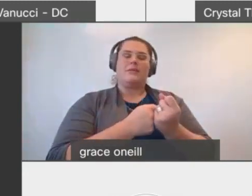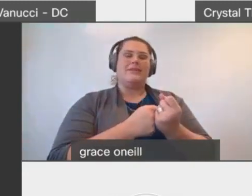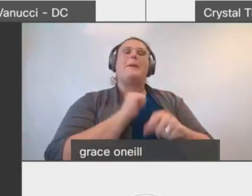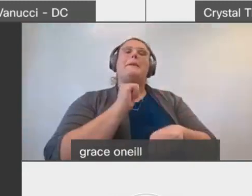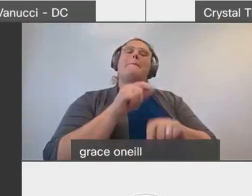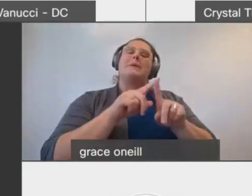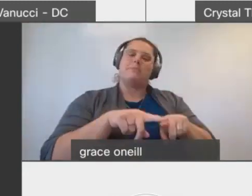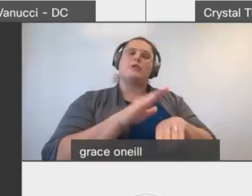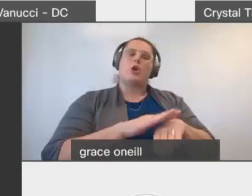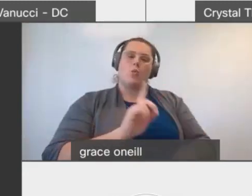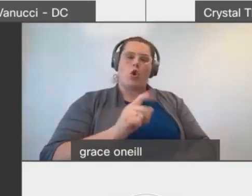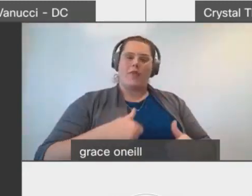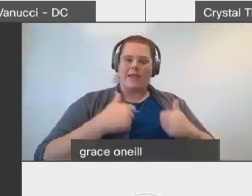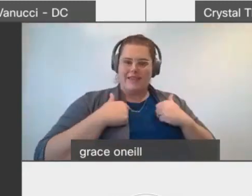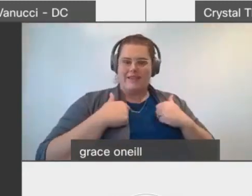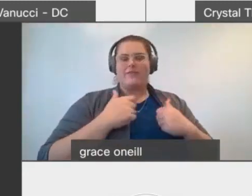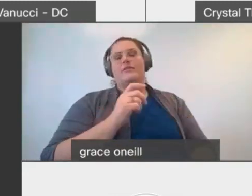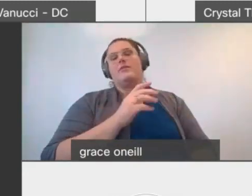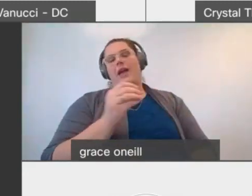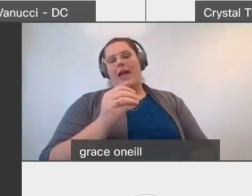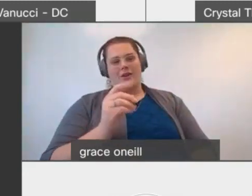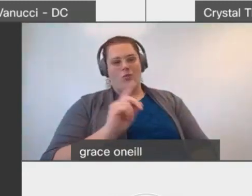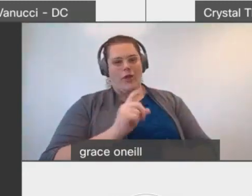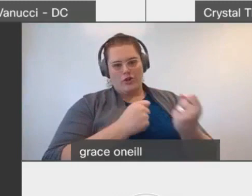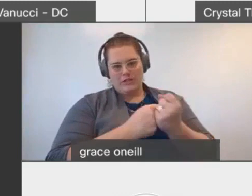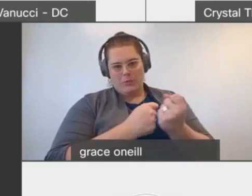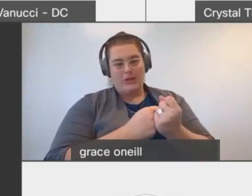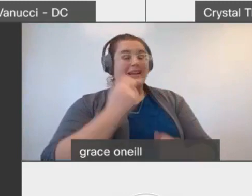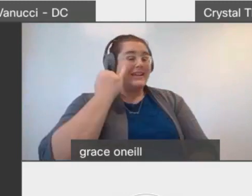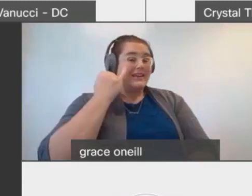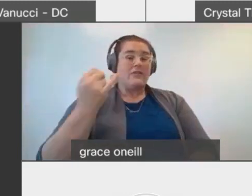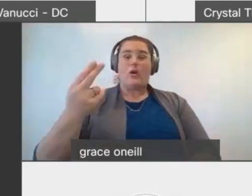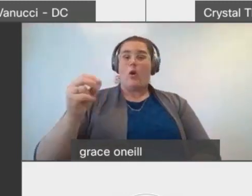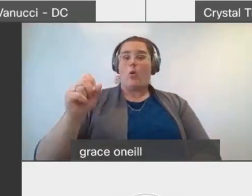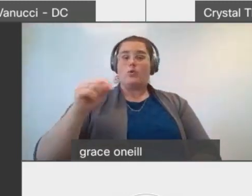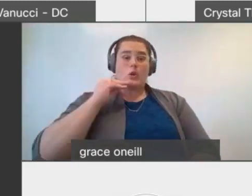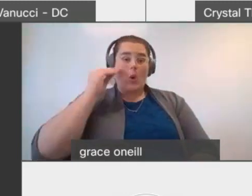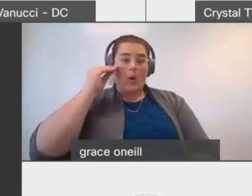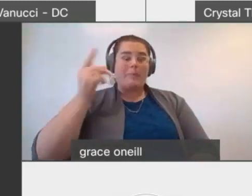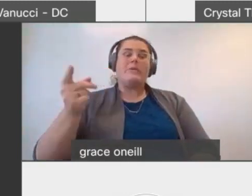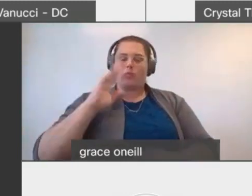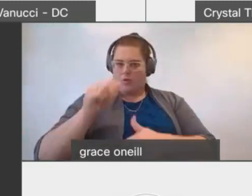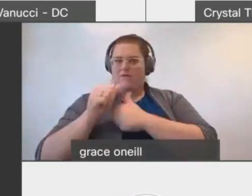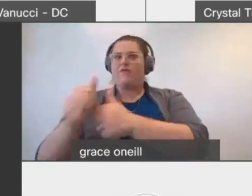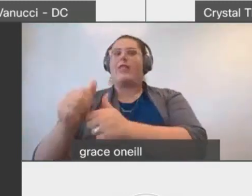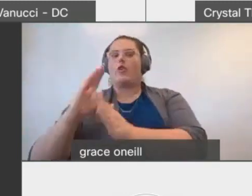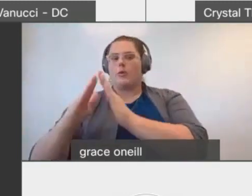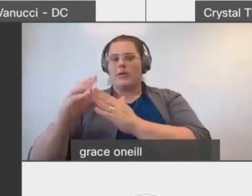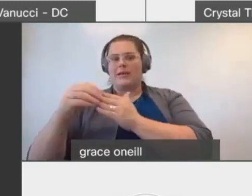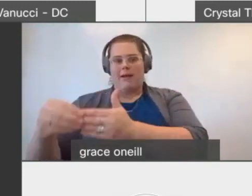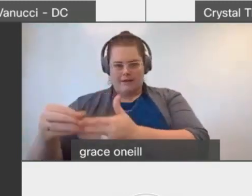example, someone in a host home would follow community guidance and not this guidance. So what this says